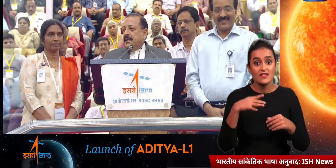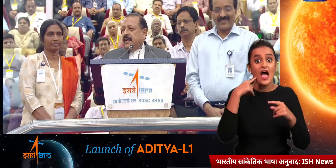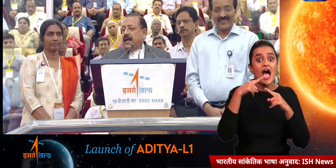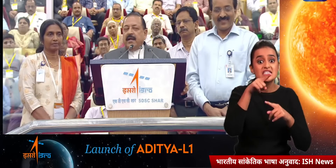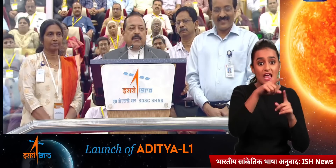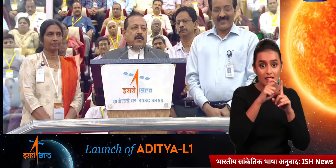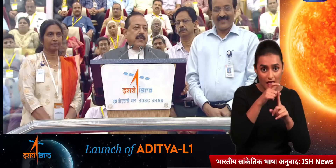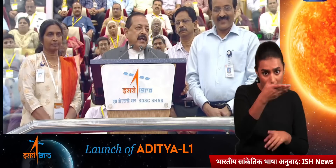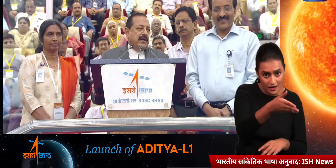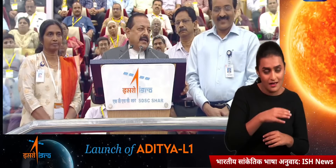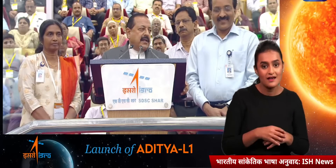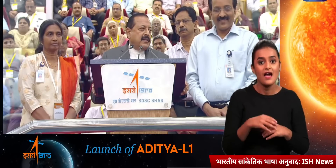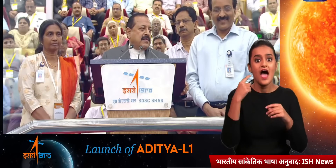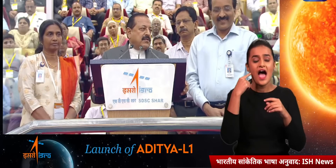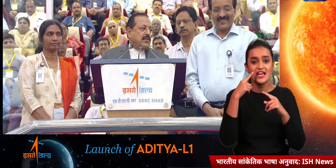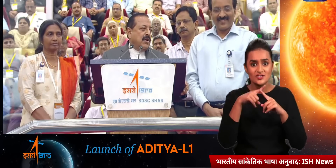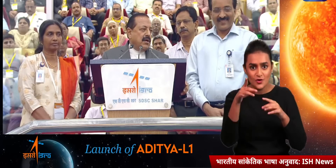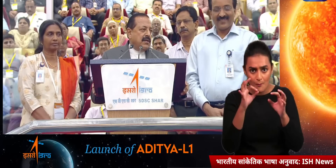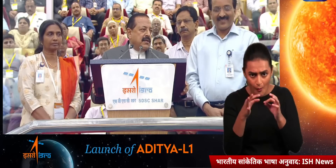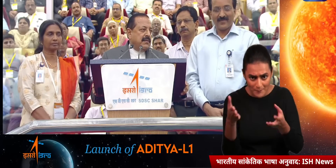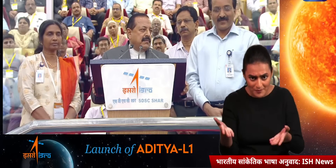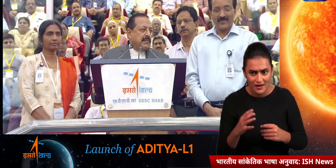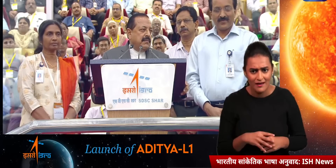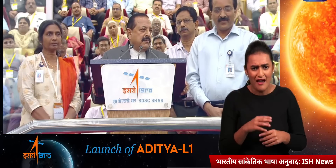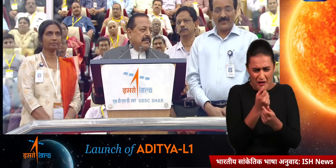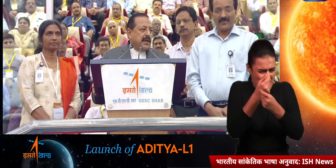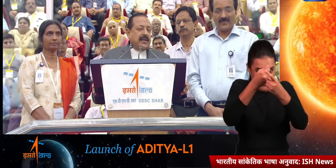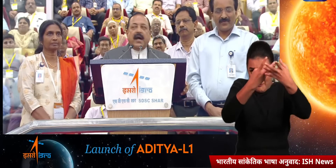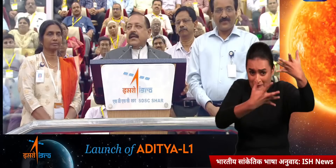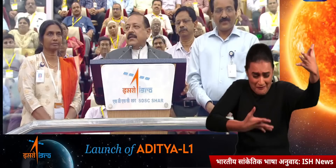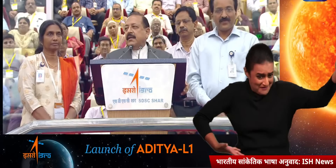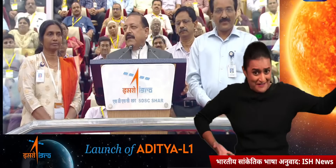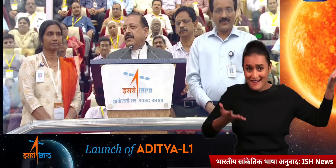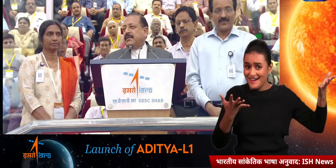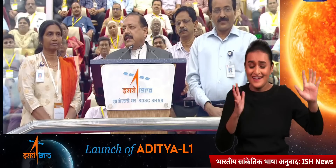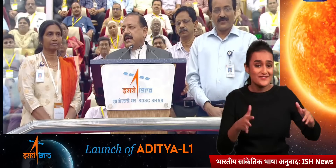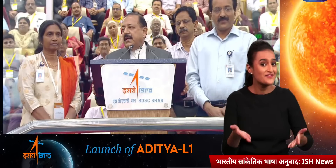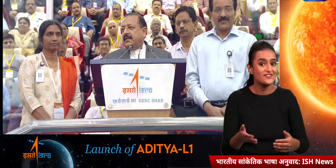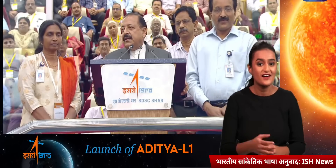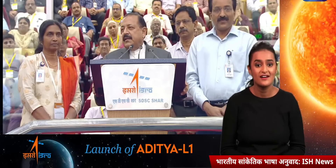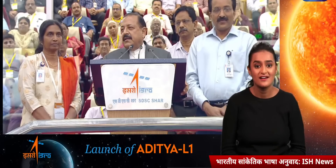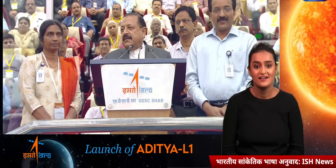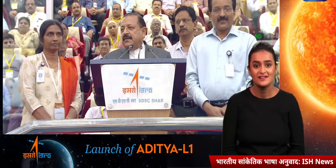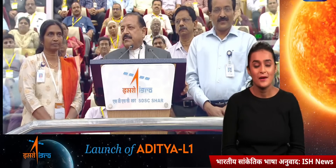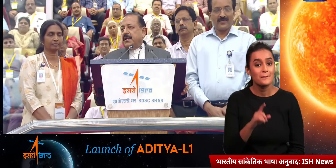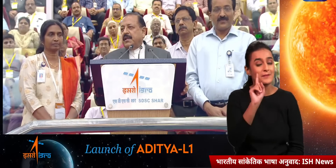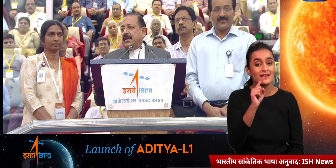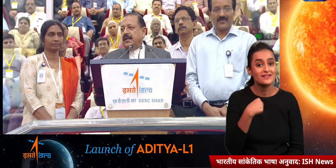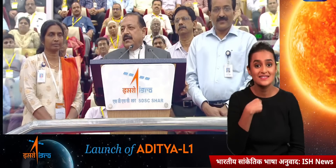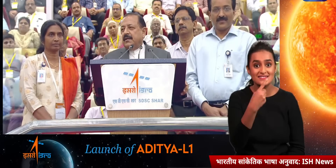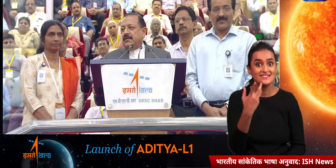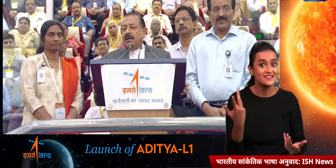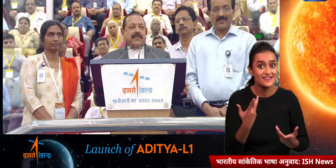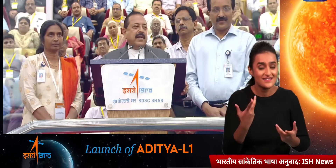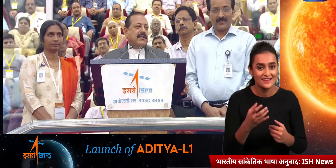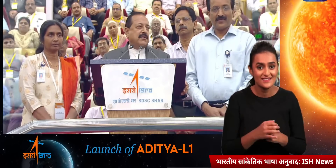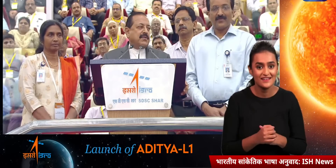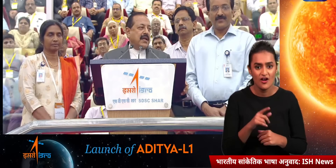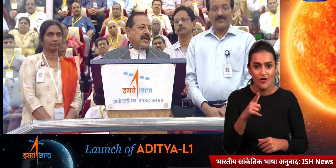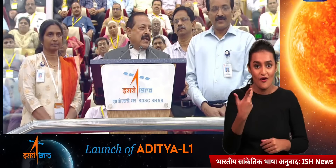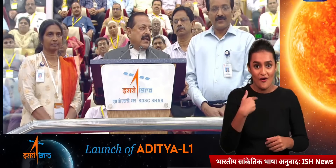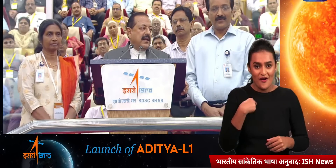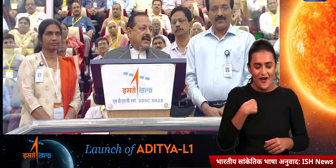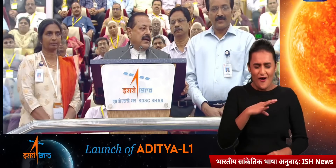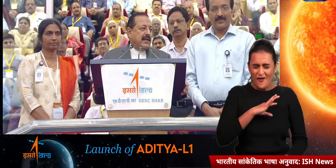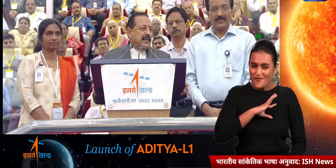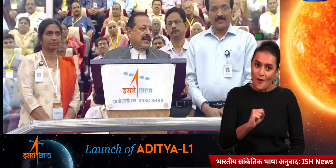Delhi, IIT Mumbai, and the list is too long. But that, having said that, gives me the confidence to